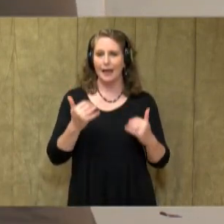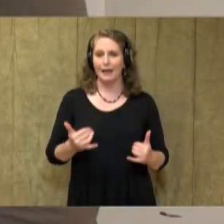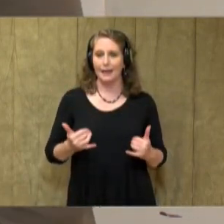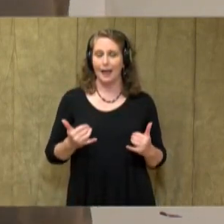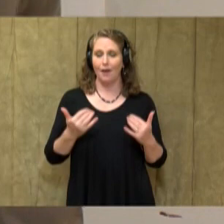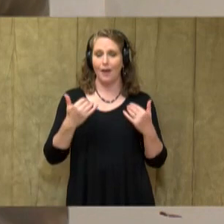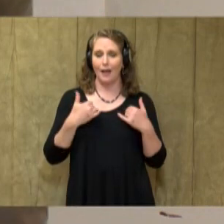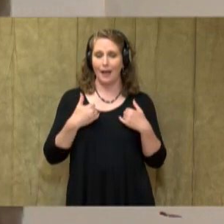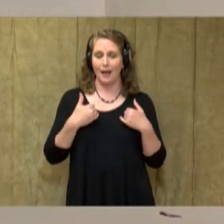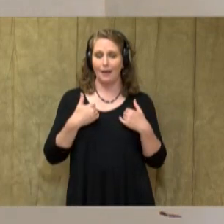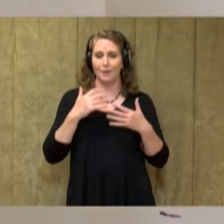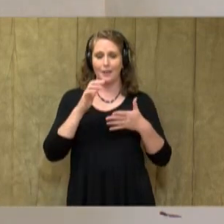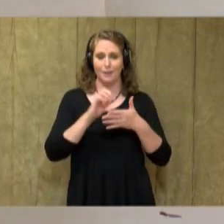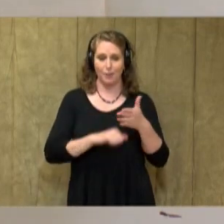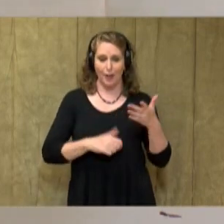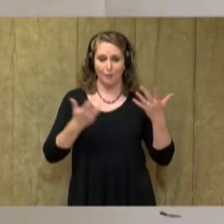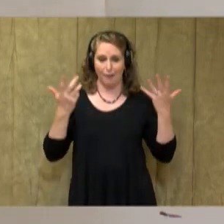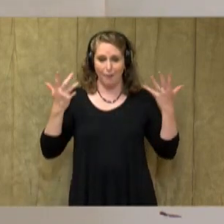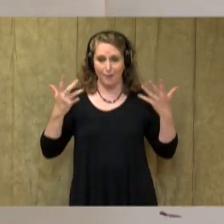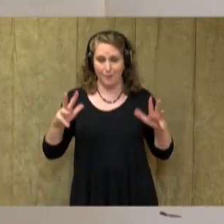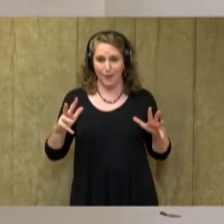I have subtracted